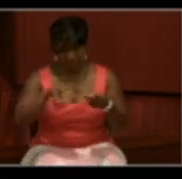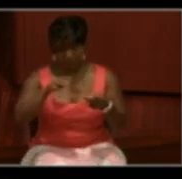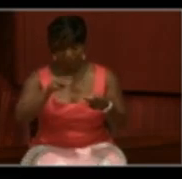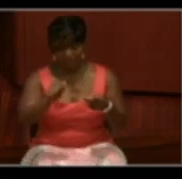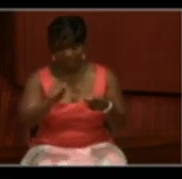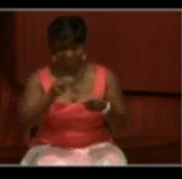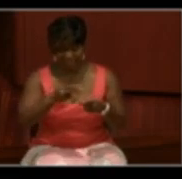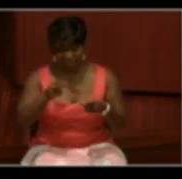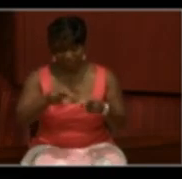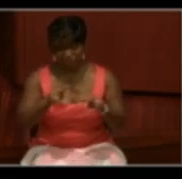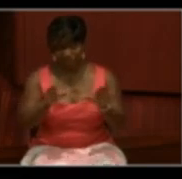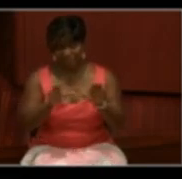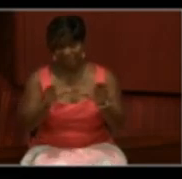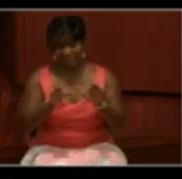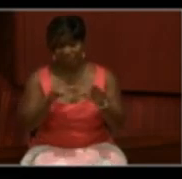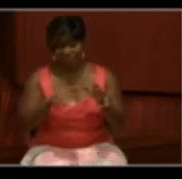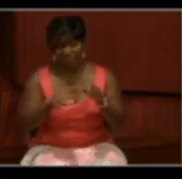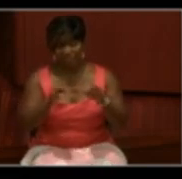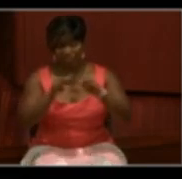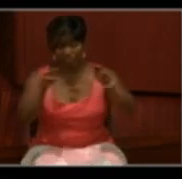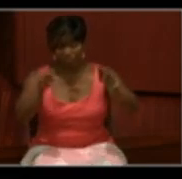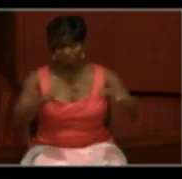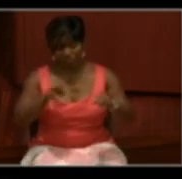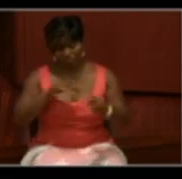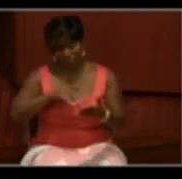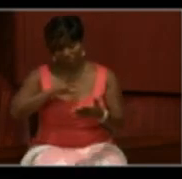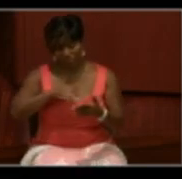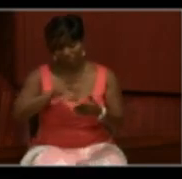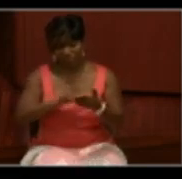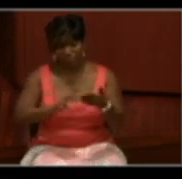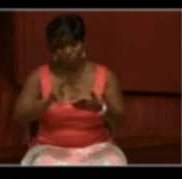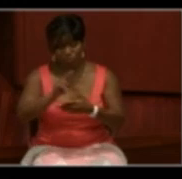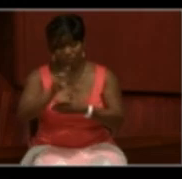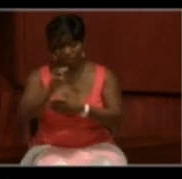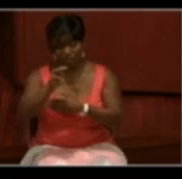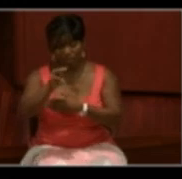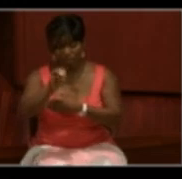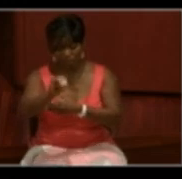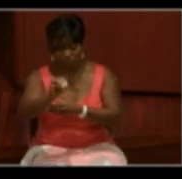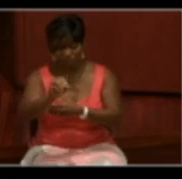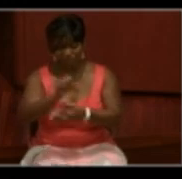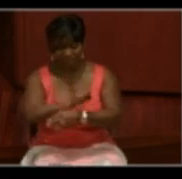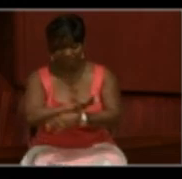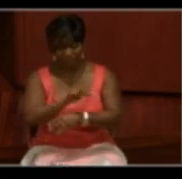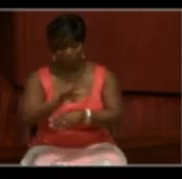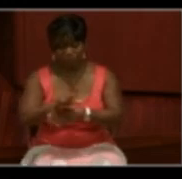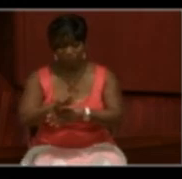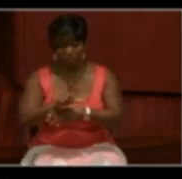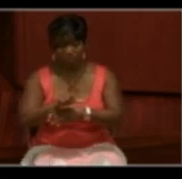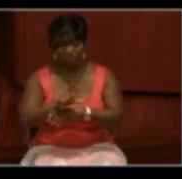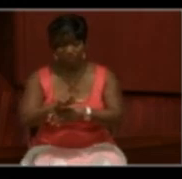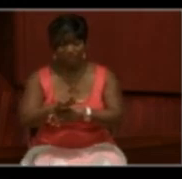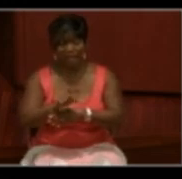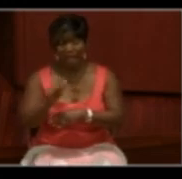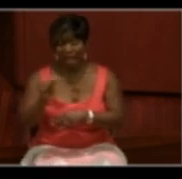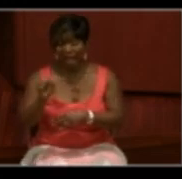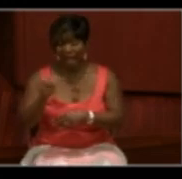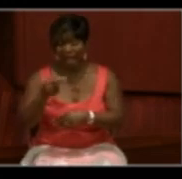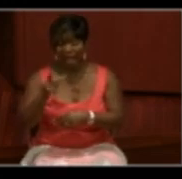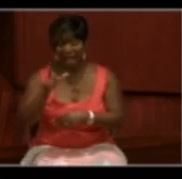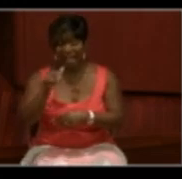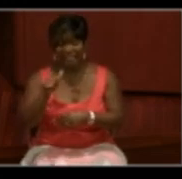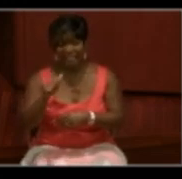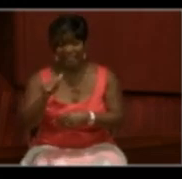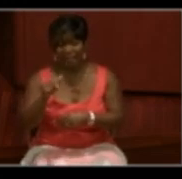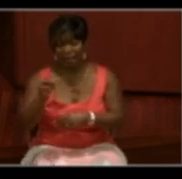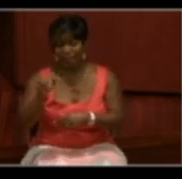with a certificate in museum studies from the University of Missouri, St. Louis. Ashley Mattingly works